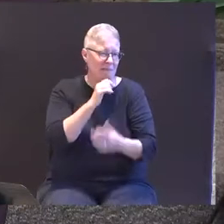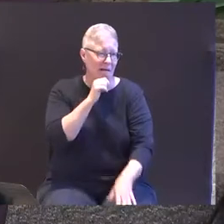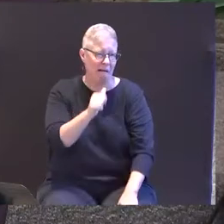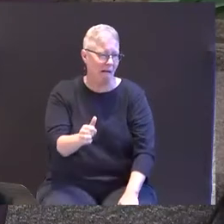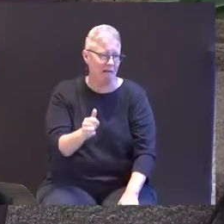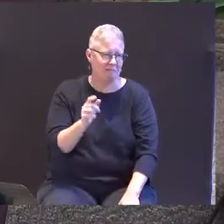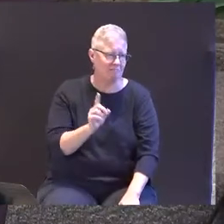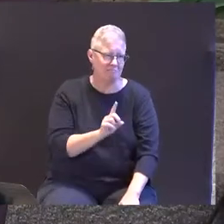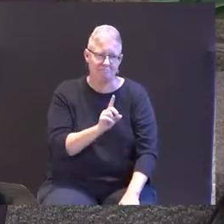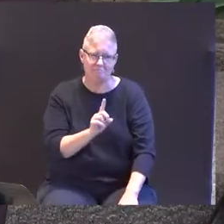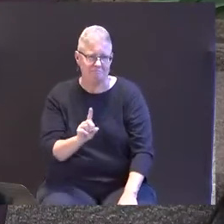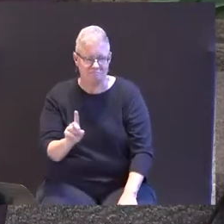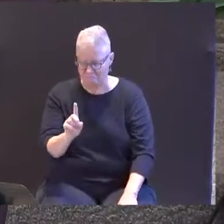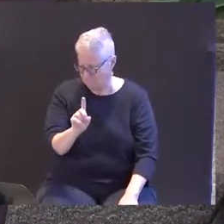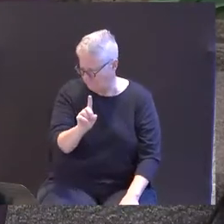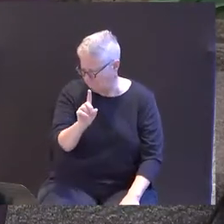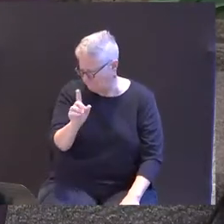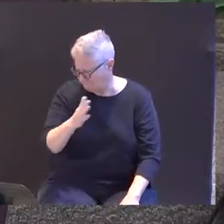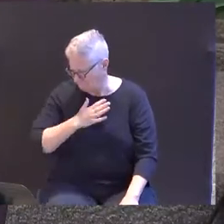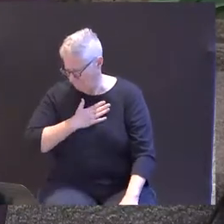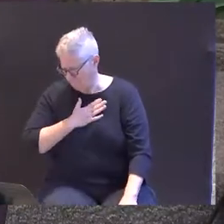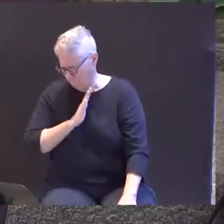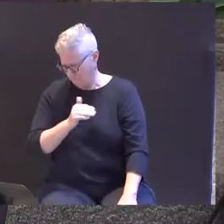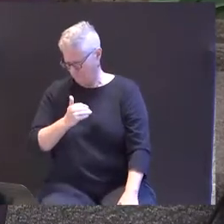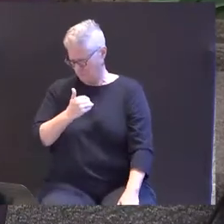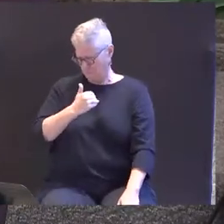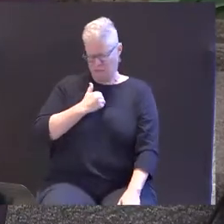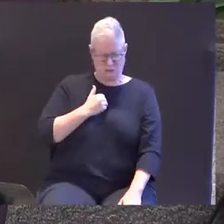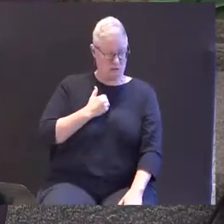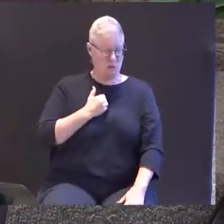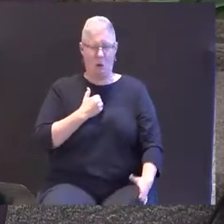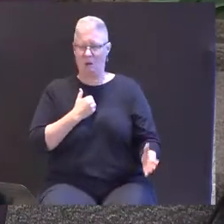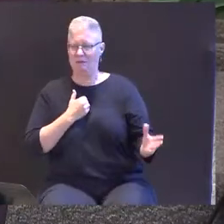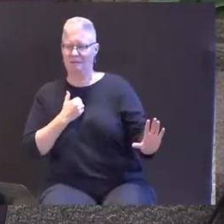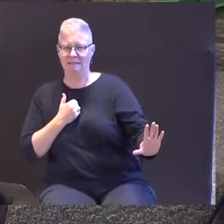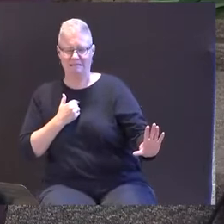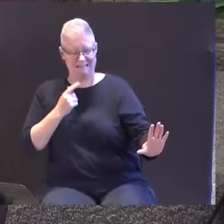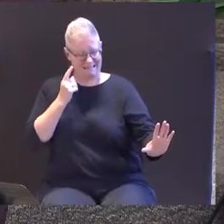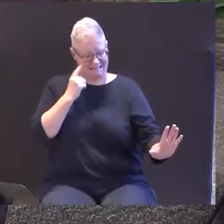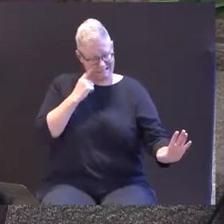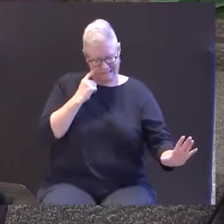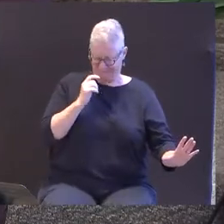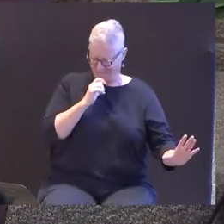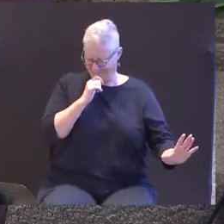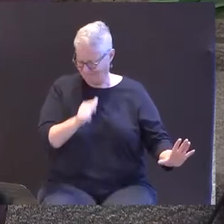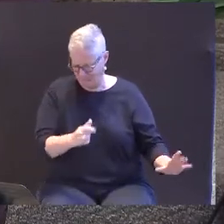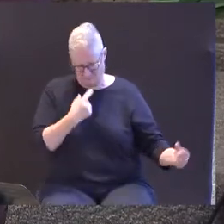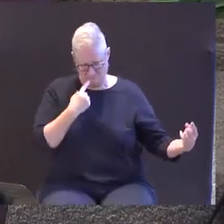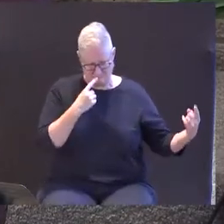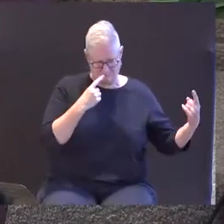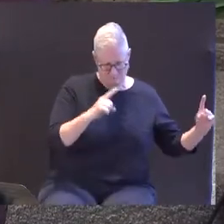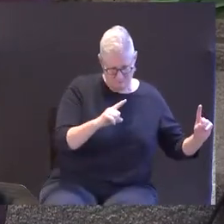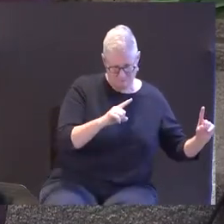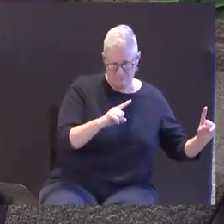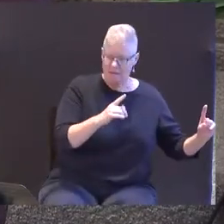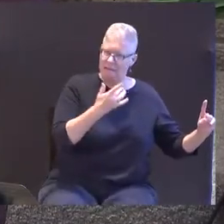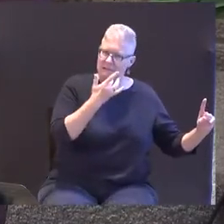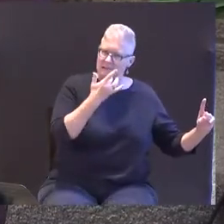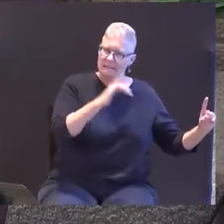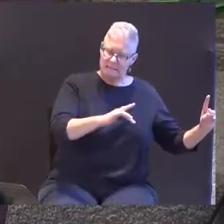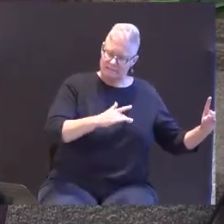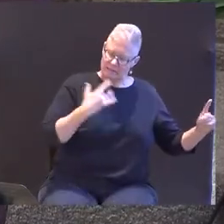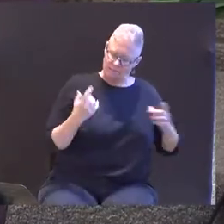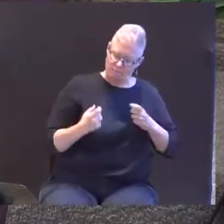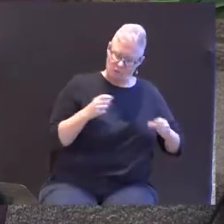Bleeding half my soul in bad company. I thank the moon I got the strength to stop. Now